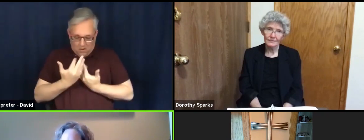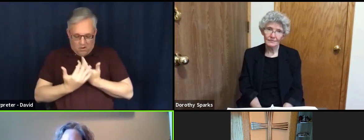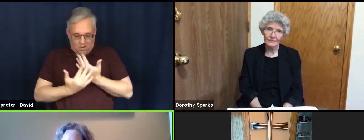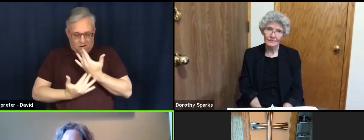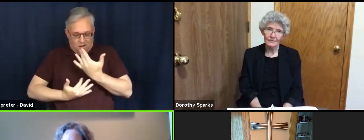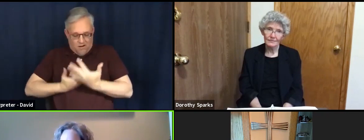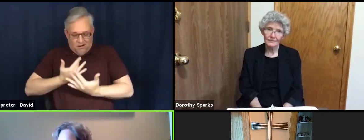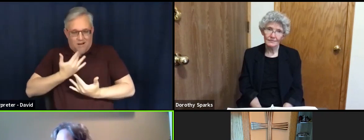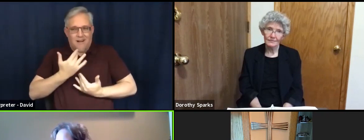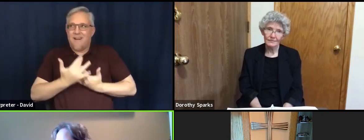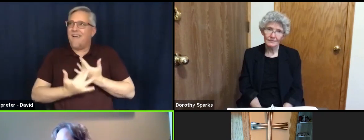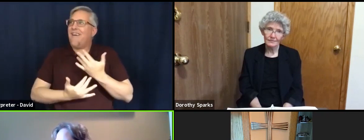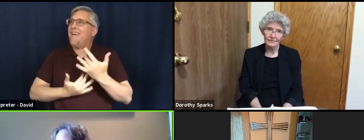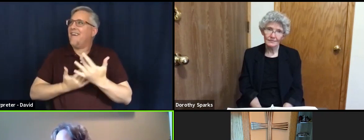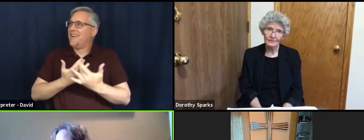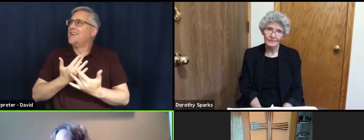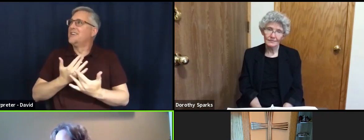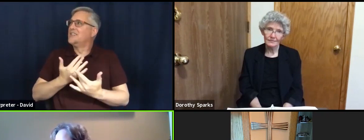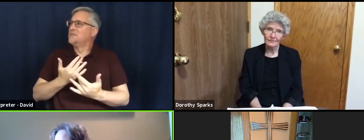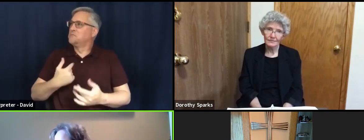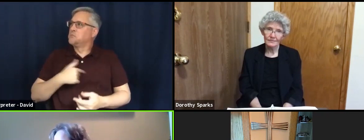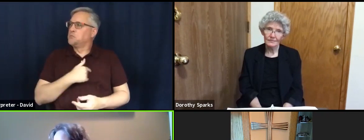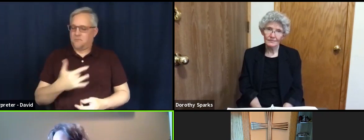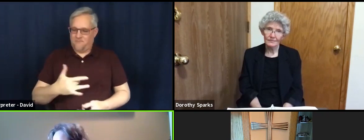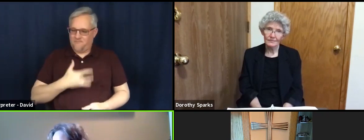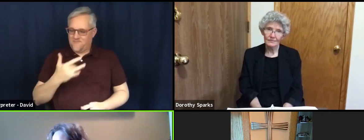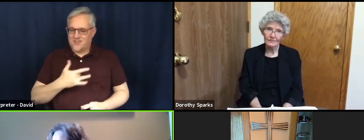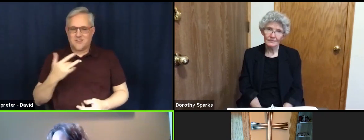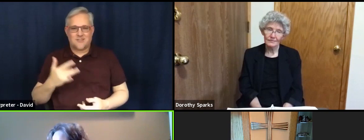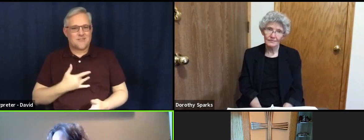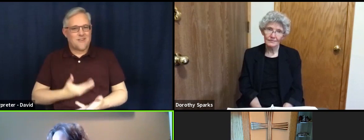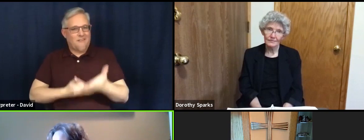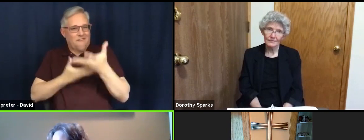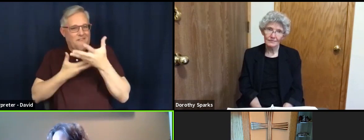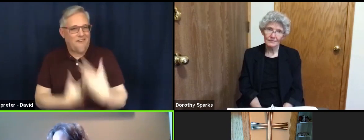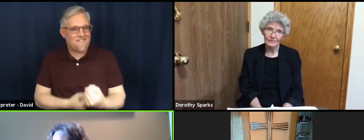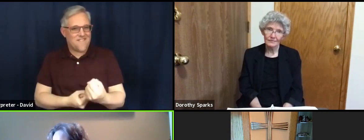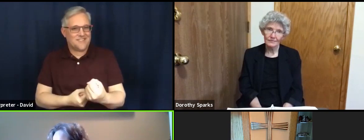Give us confidence of your unfailing presence.